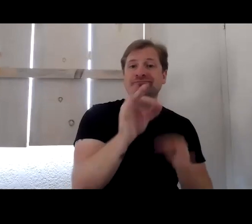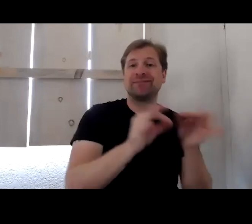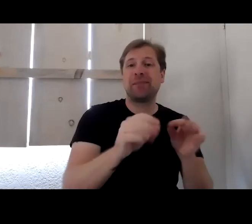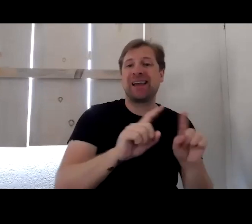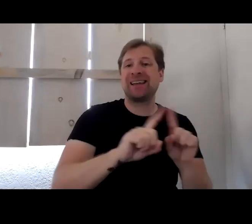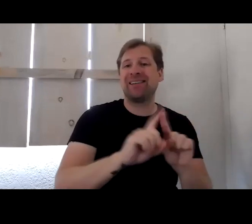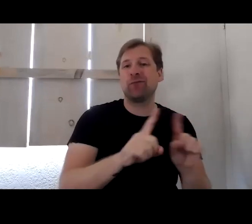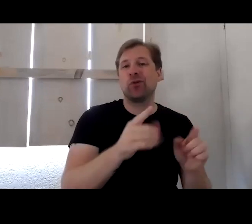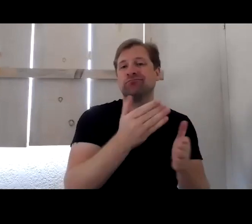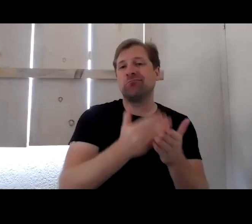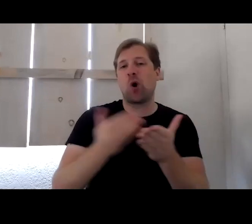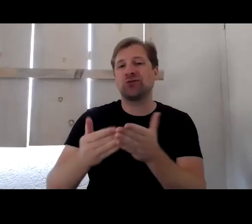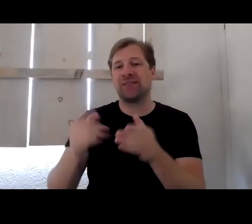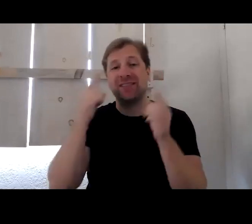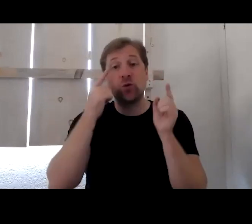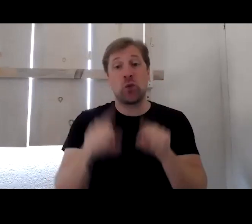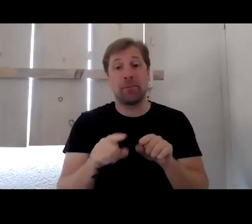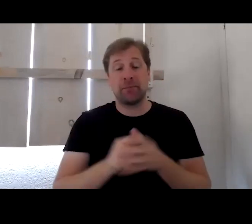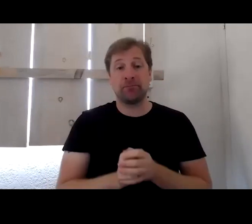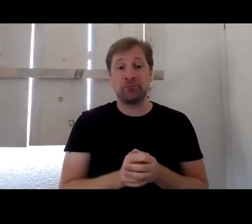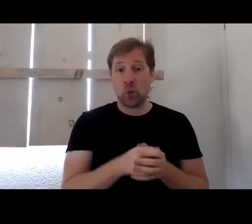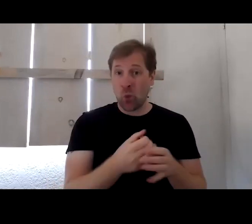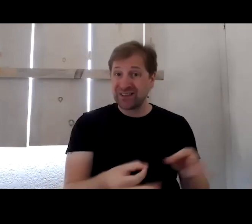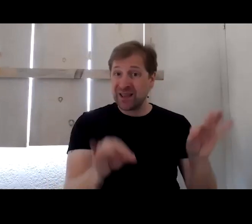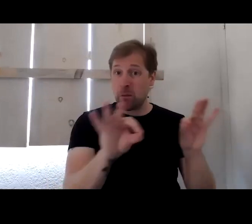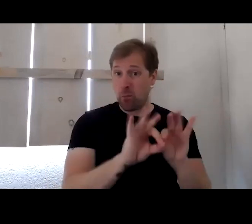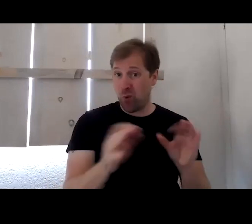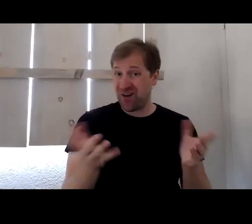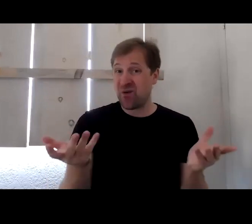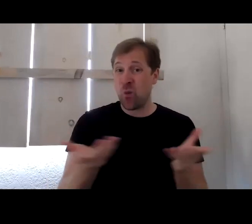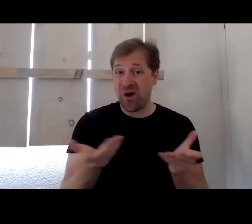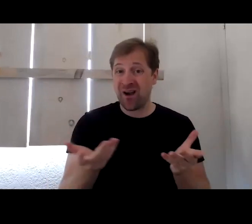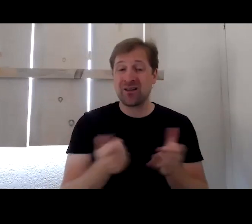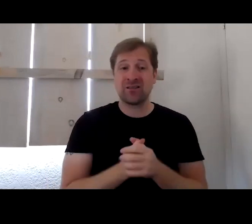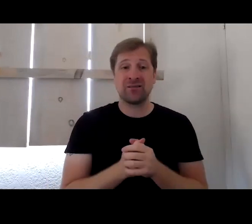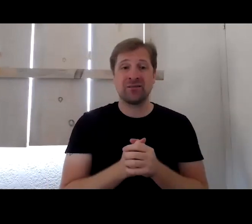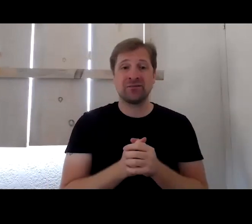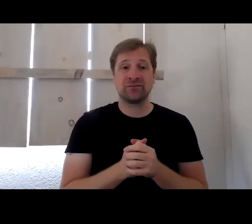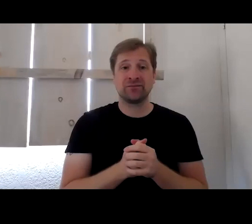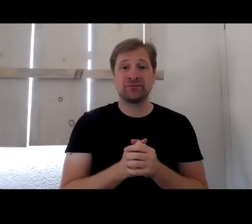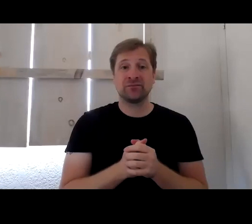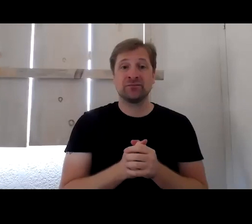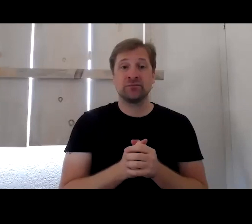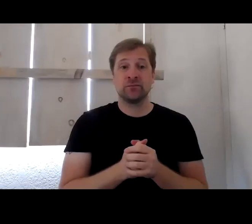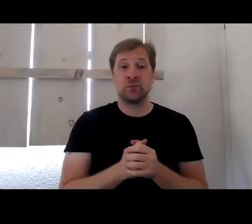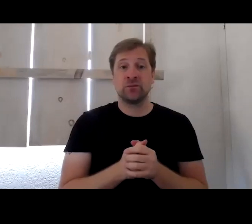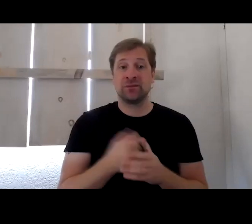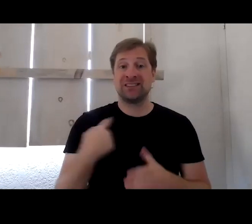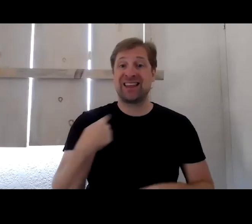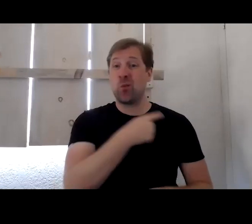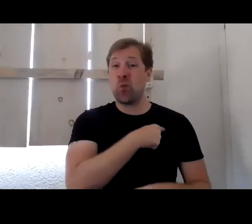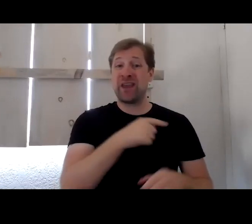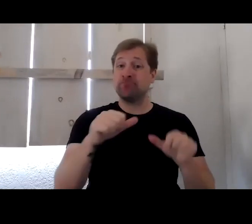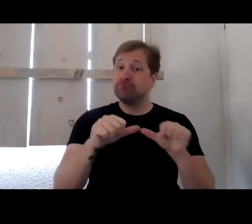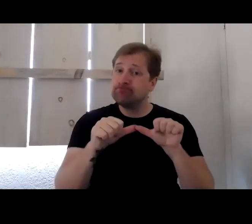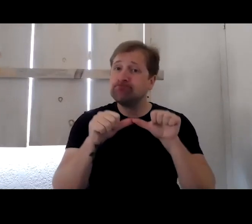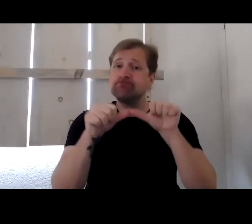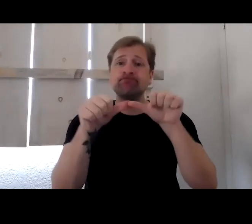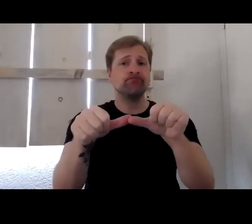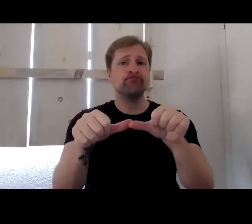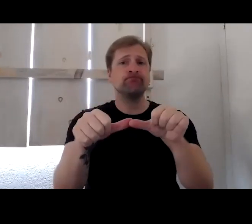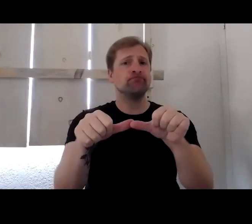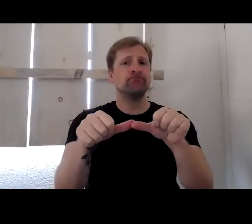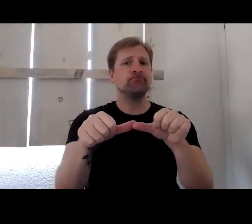What's really important about the tentative agreement is that we stuck to our foundational